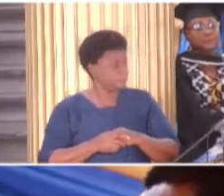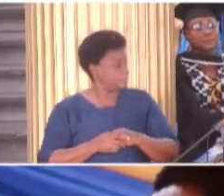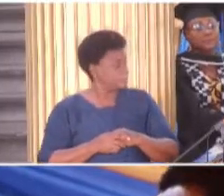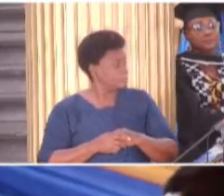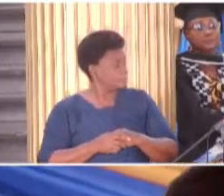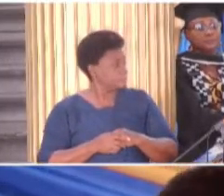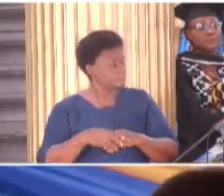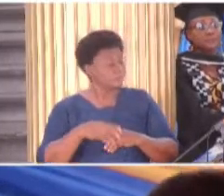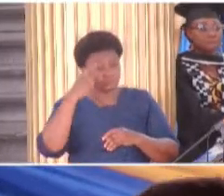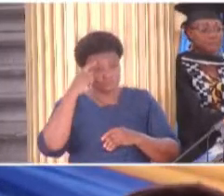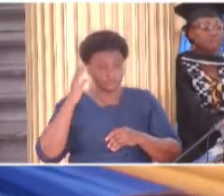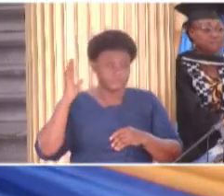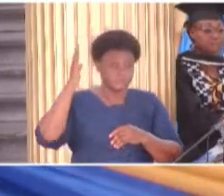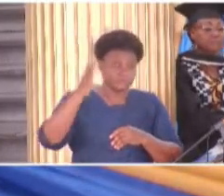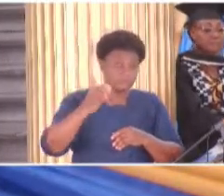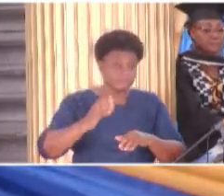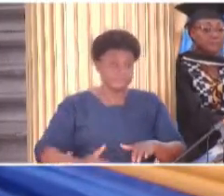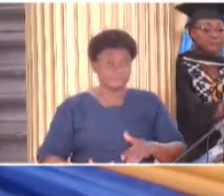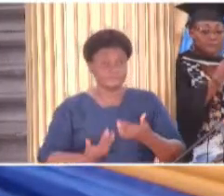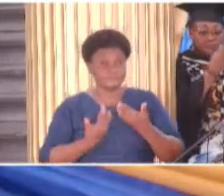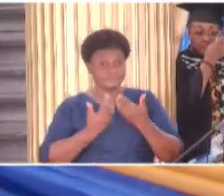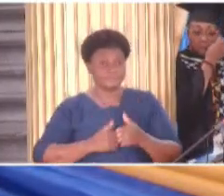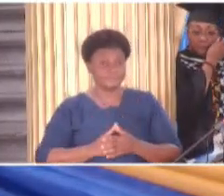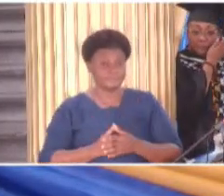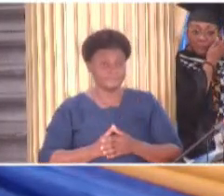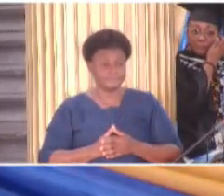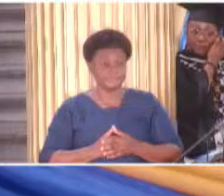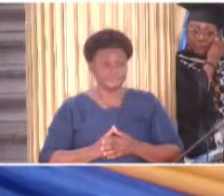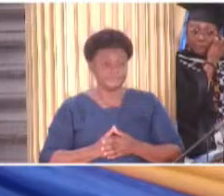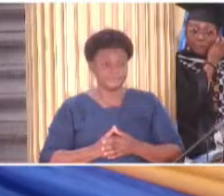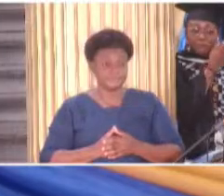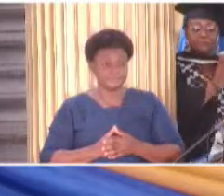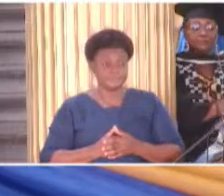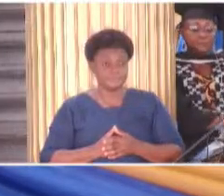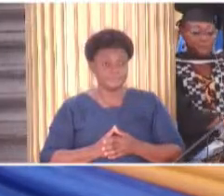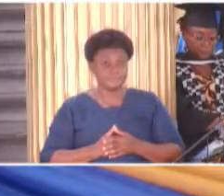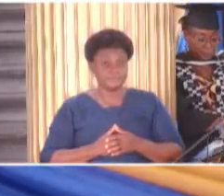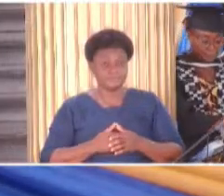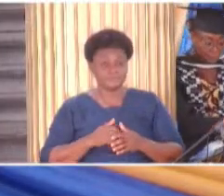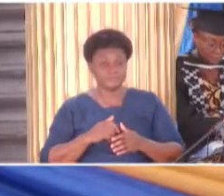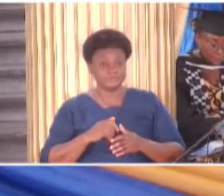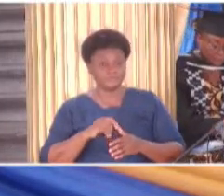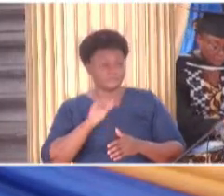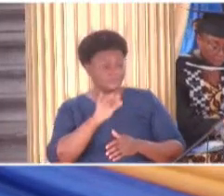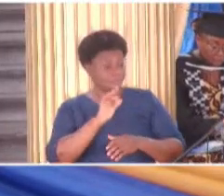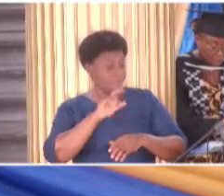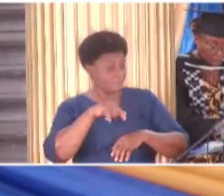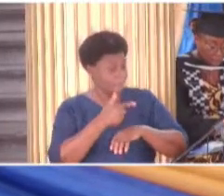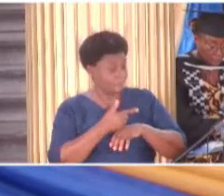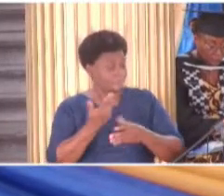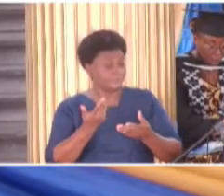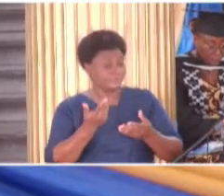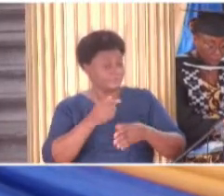to your future aspirations. While you graduate from the College of